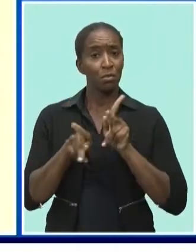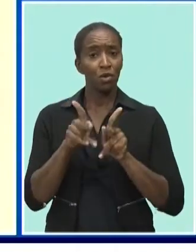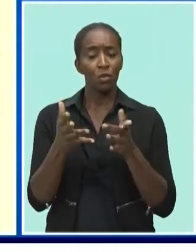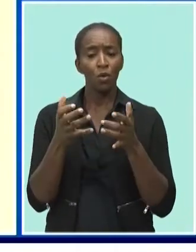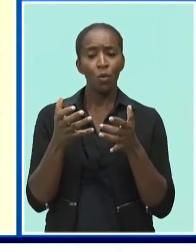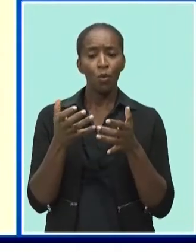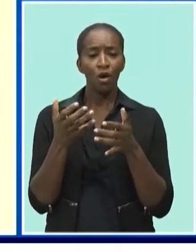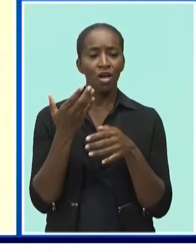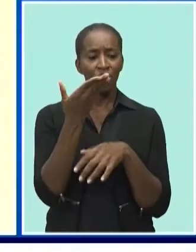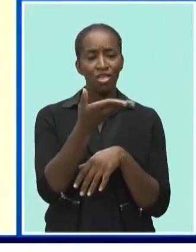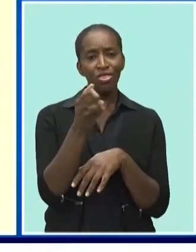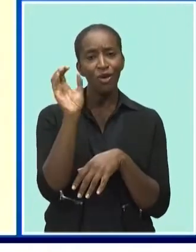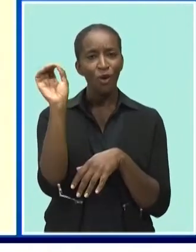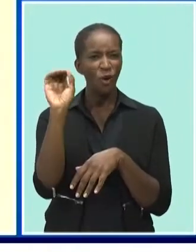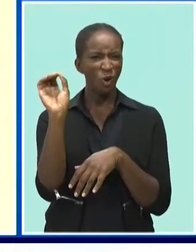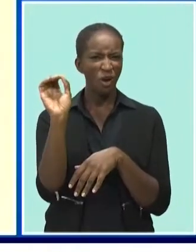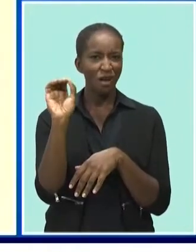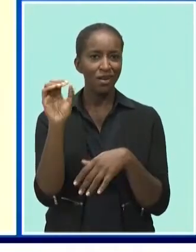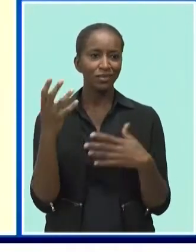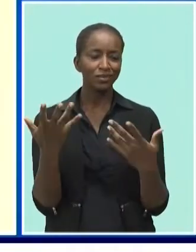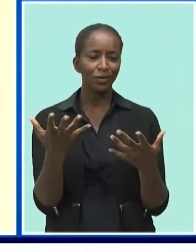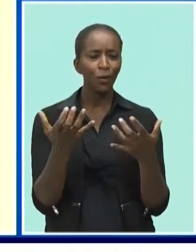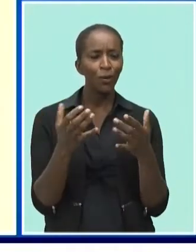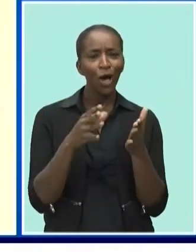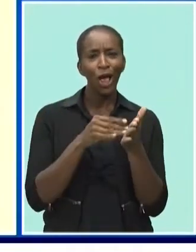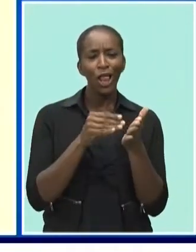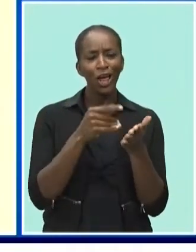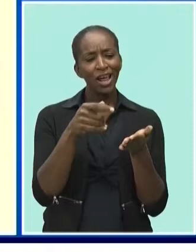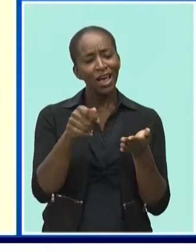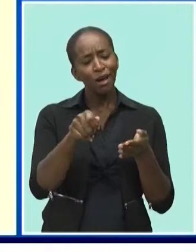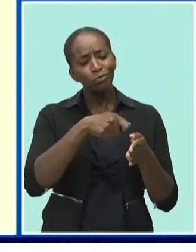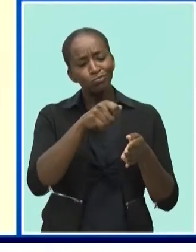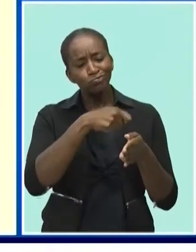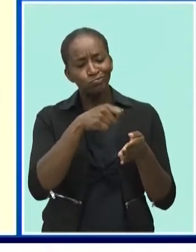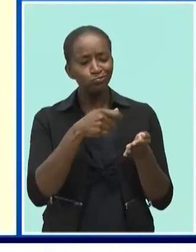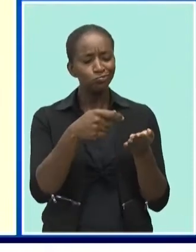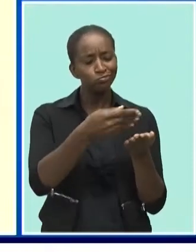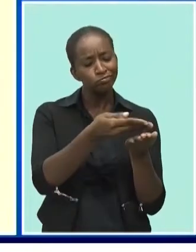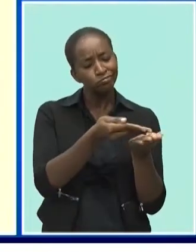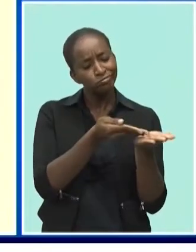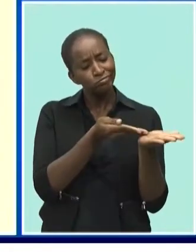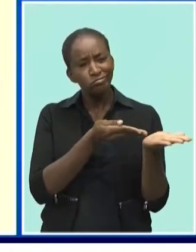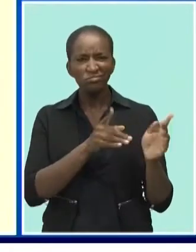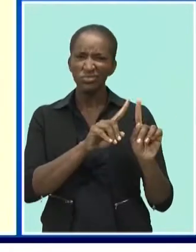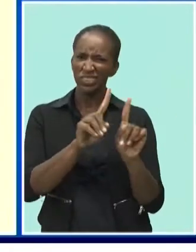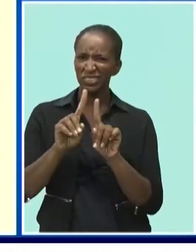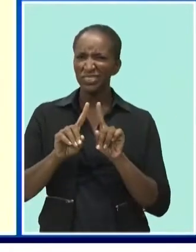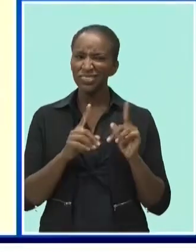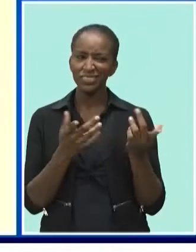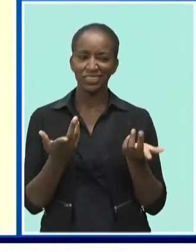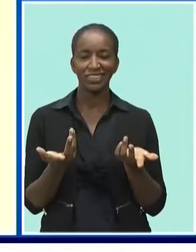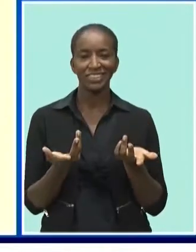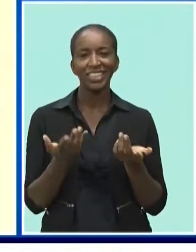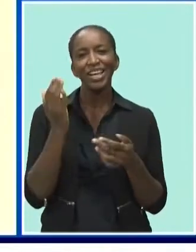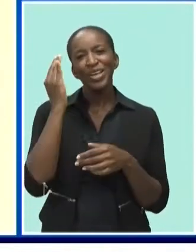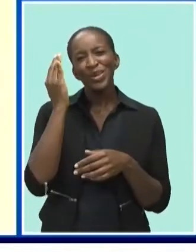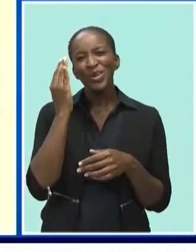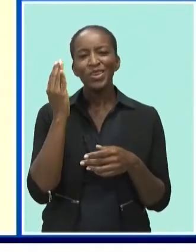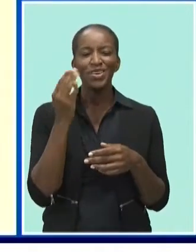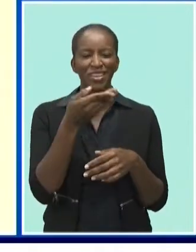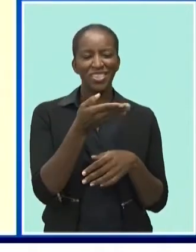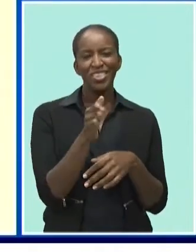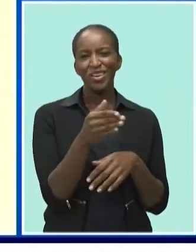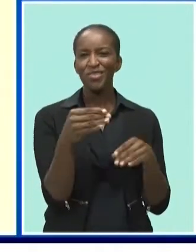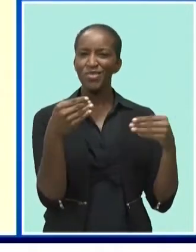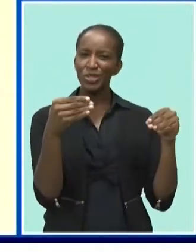learn how you bone fish, they want to learn how you scale fish, they want to learn how you prepare. Now that's the problem, because in our fish markets by day and